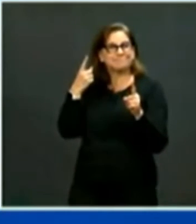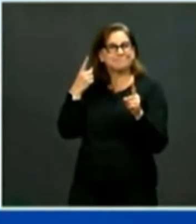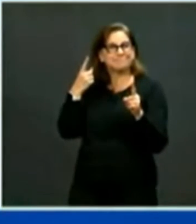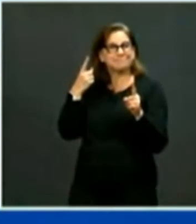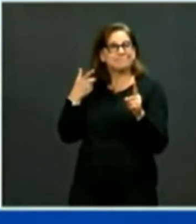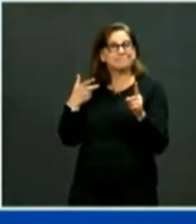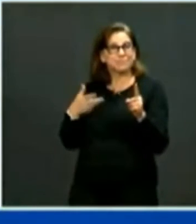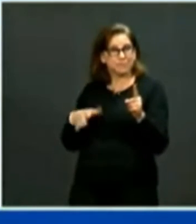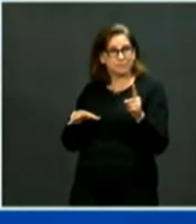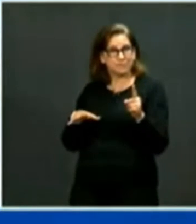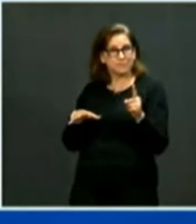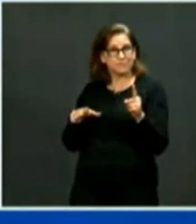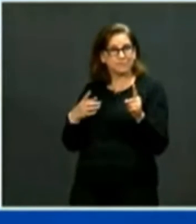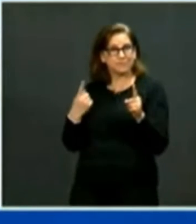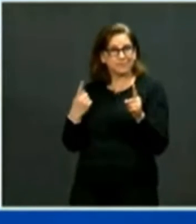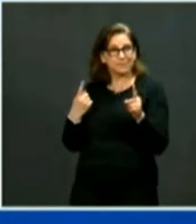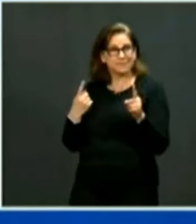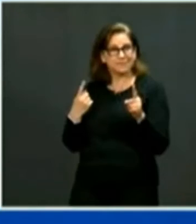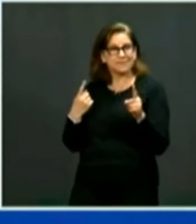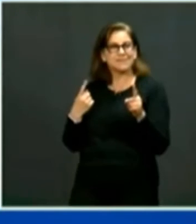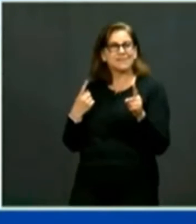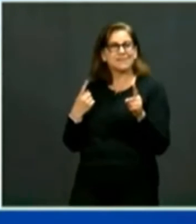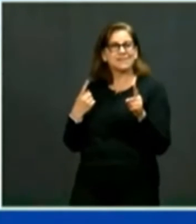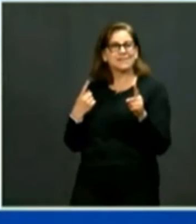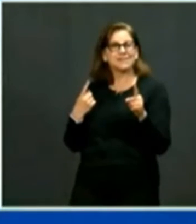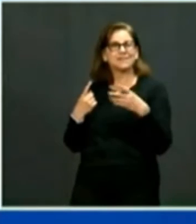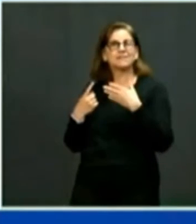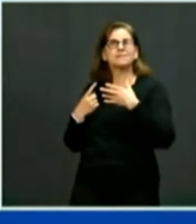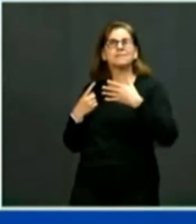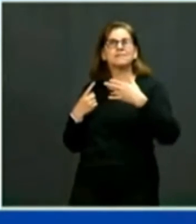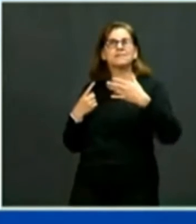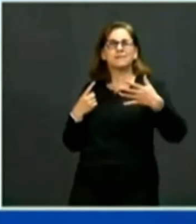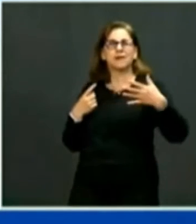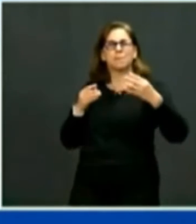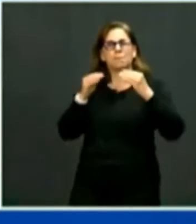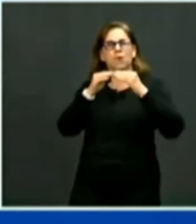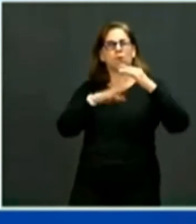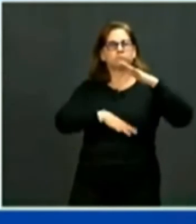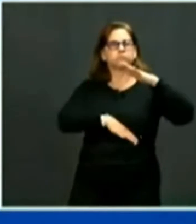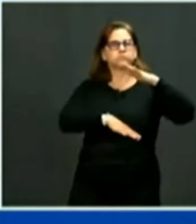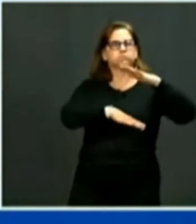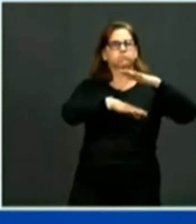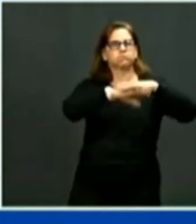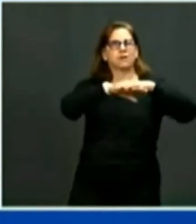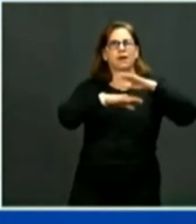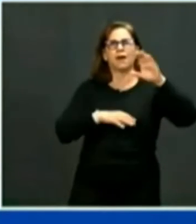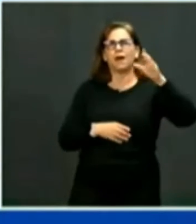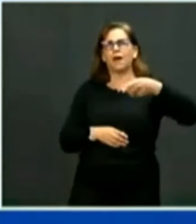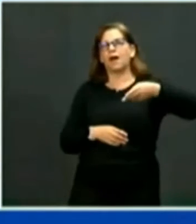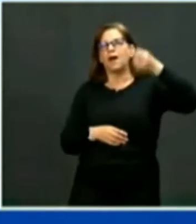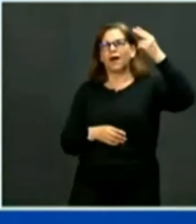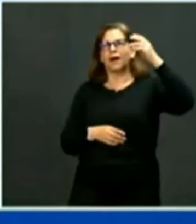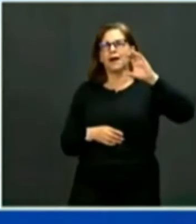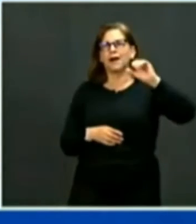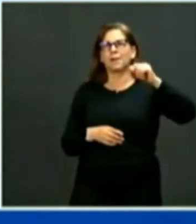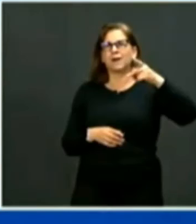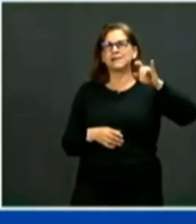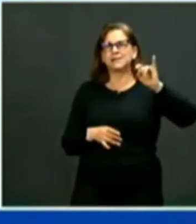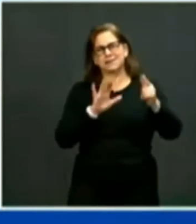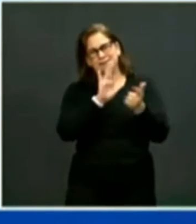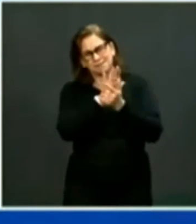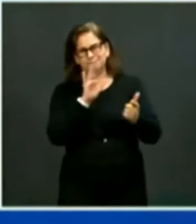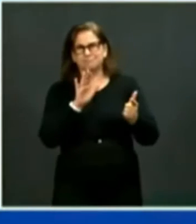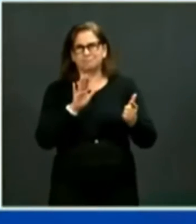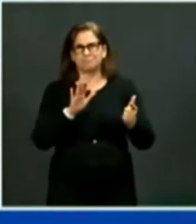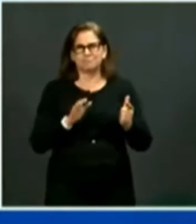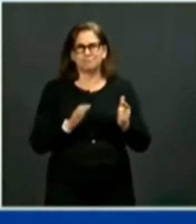country. Not this again. For that 10 years we had it done, the number of mass shootings